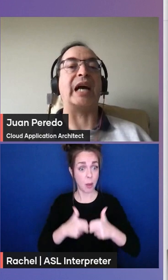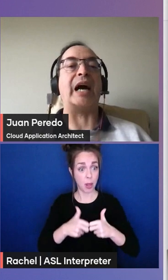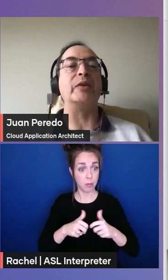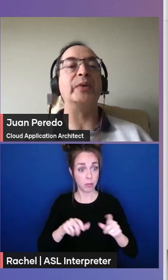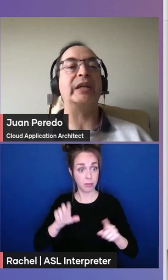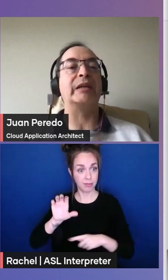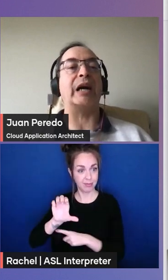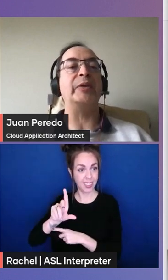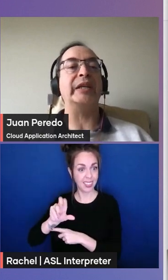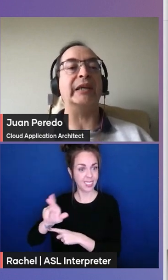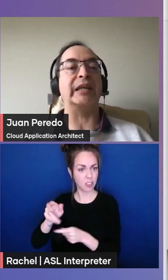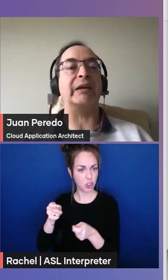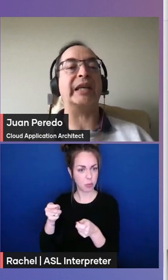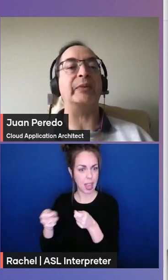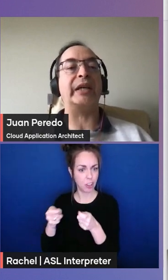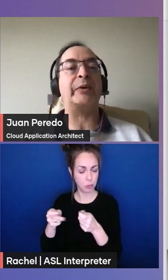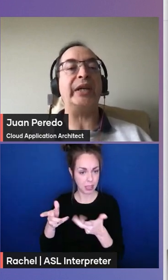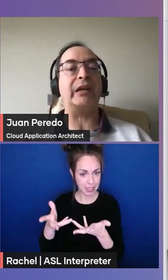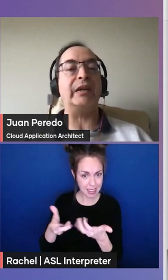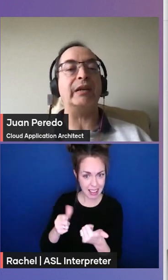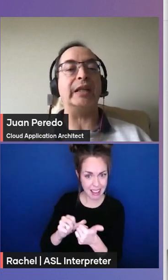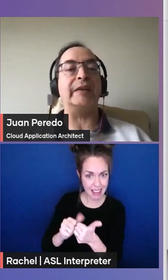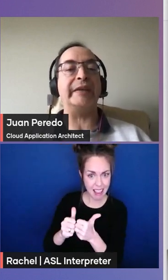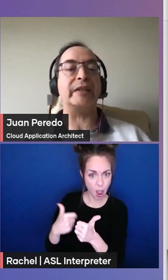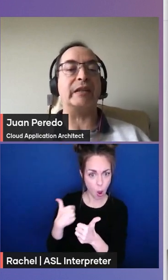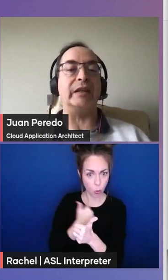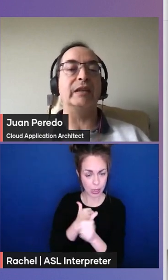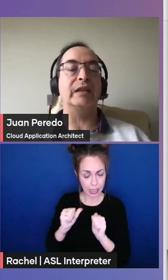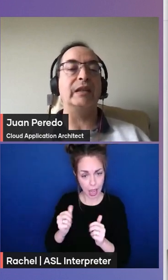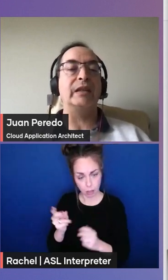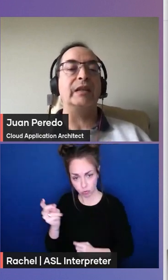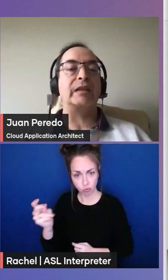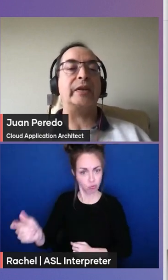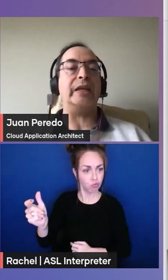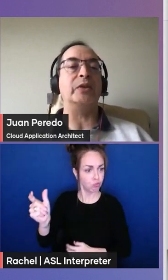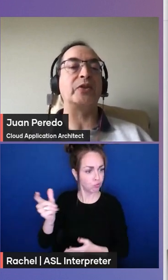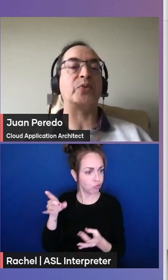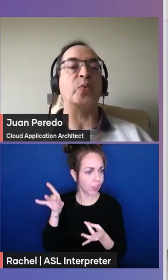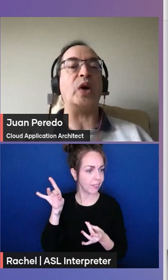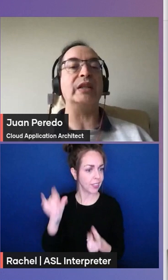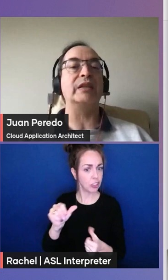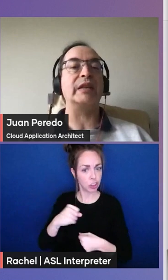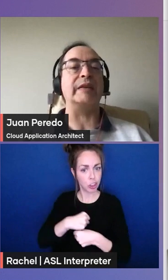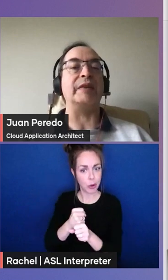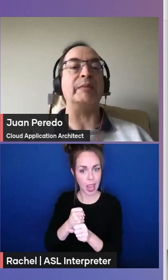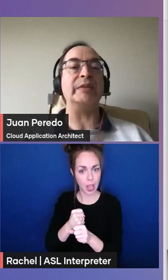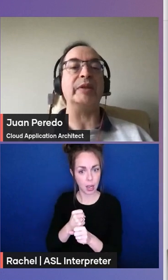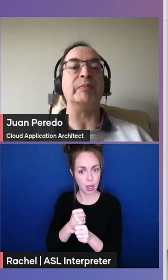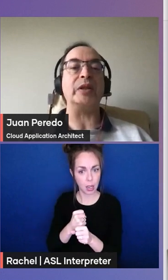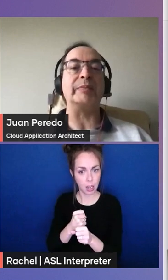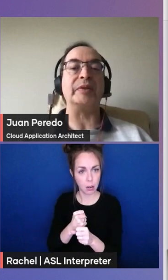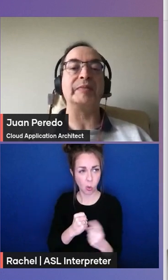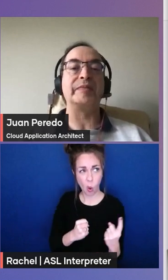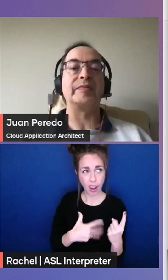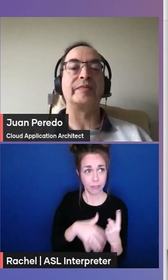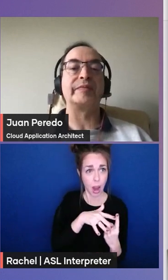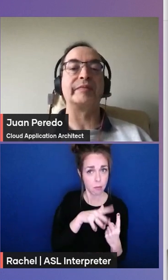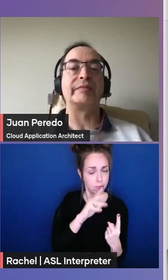management. How can we quickly and efficiently create not just one environment, but